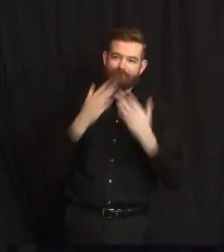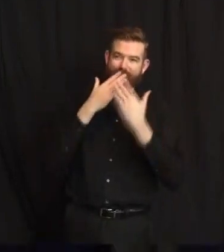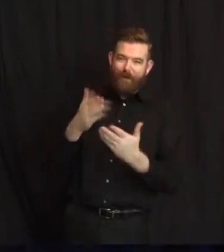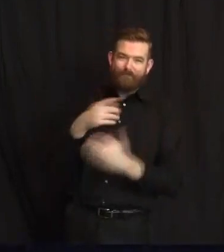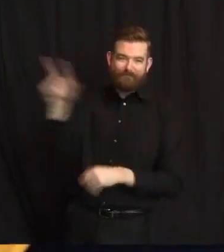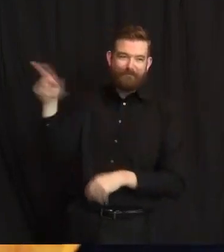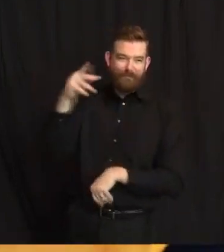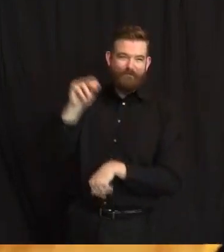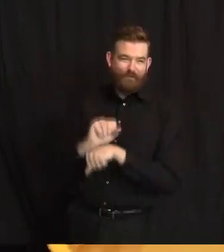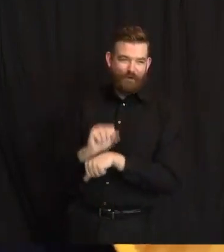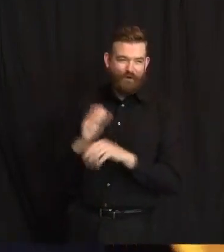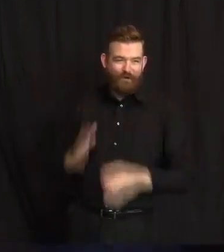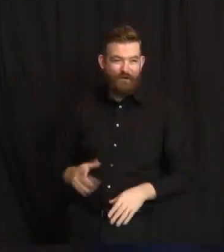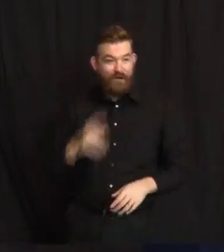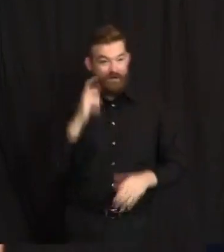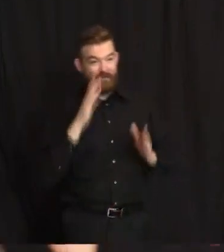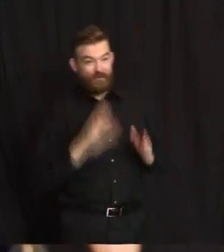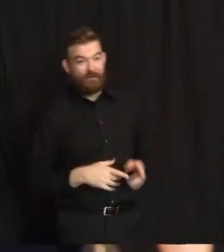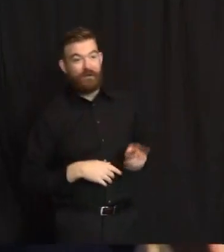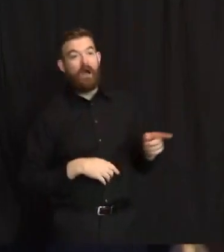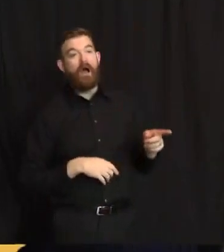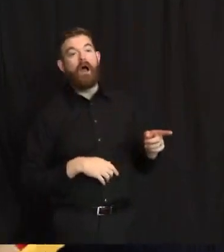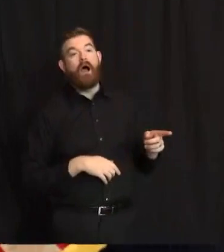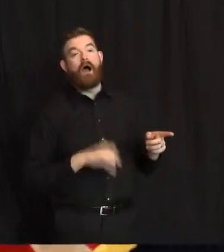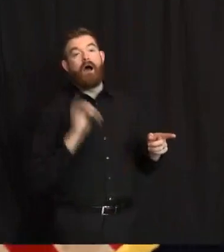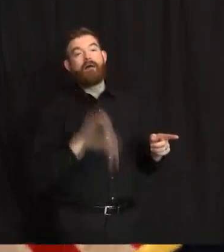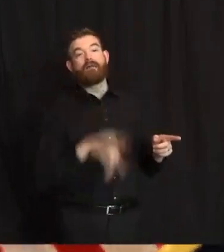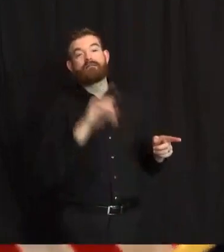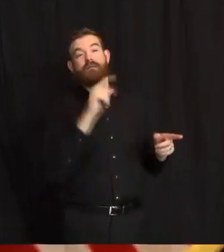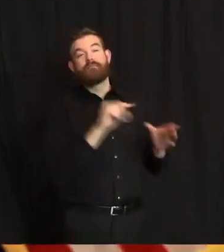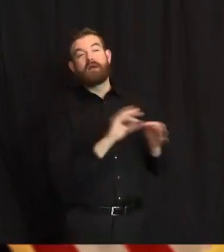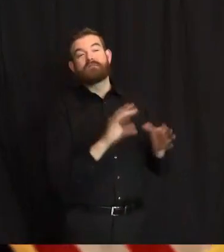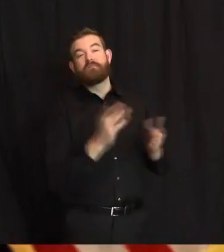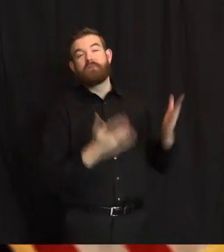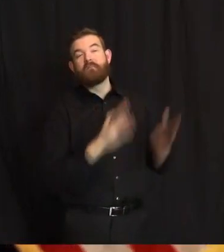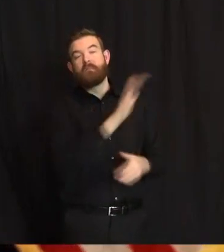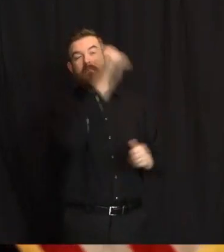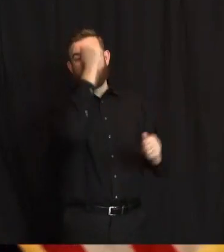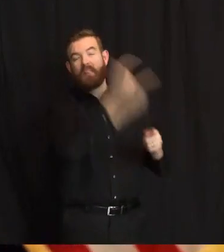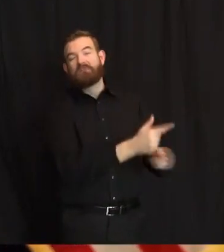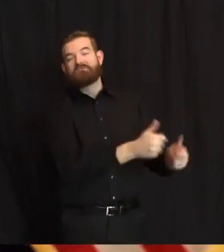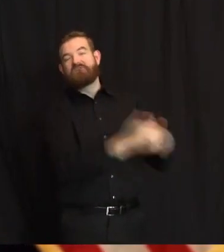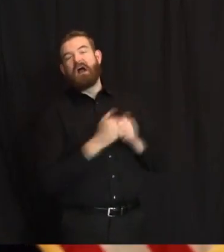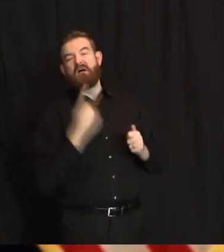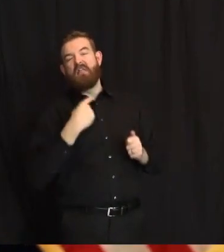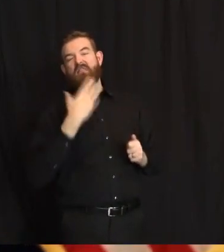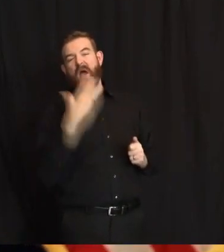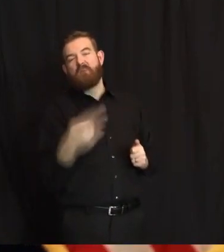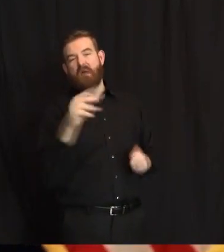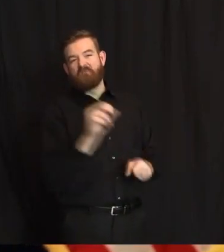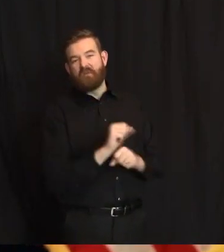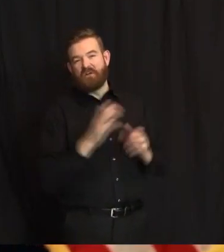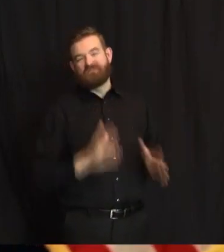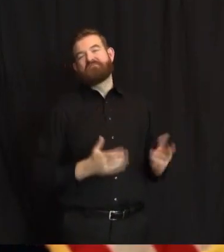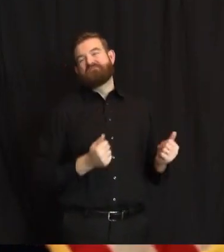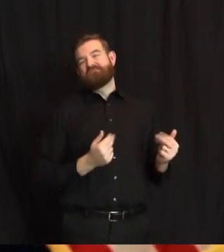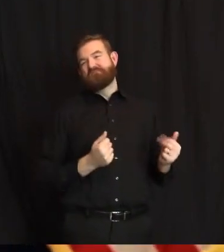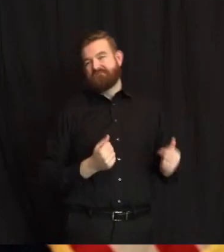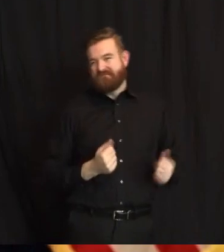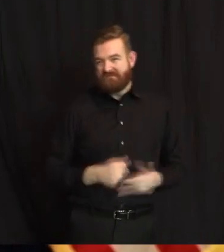that text that came in untagged. So, we've escaped, I'm going to say this and we're going to find out, we're going to get a